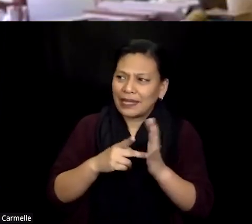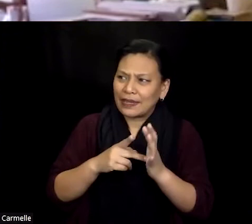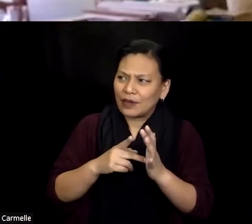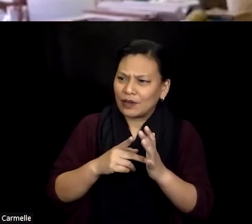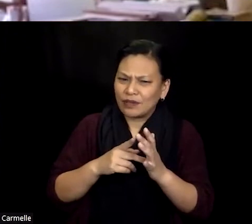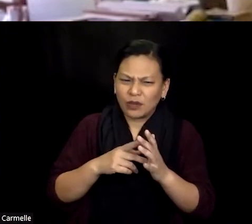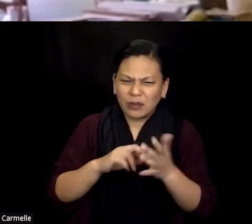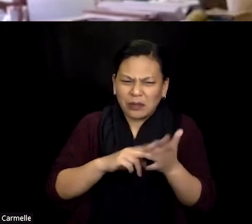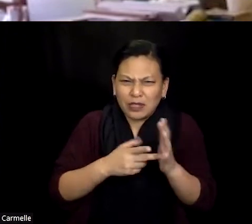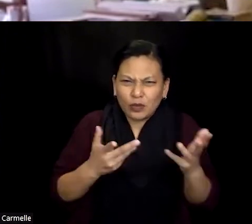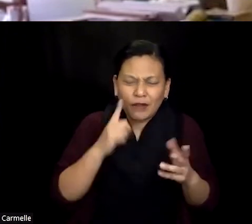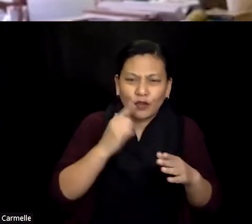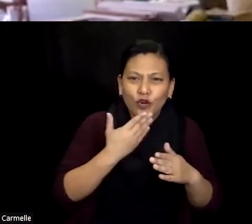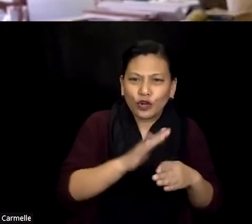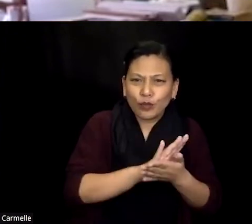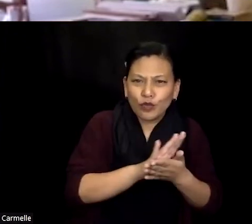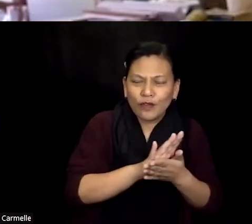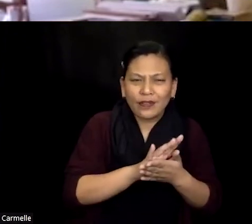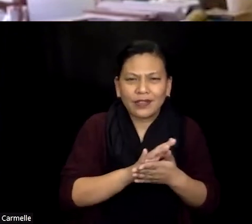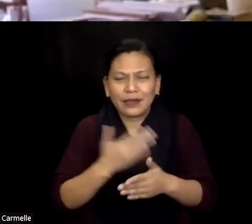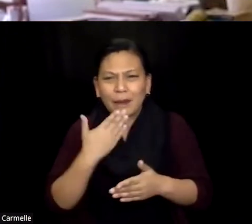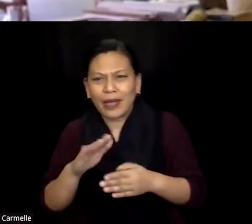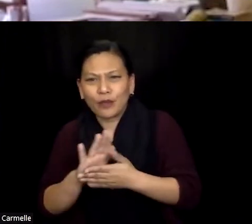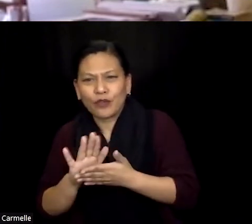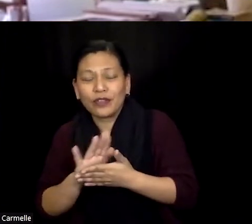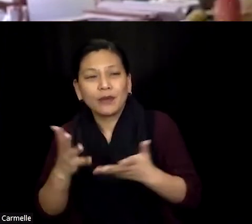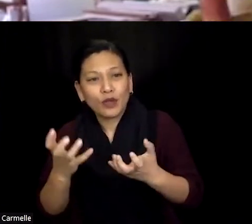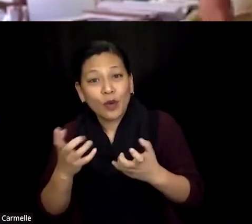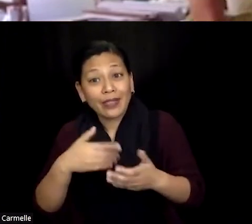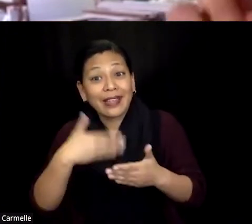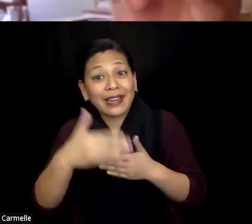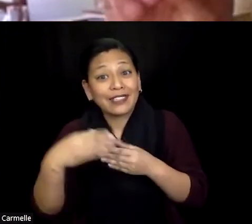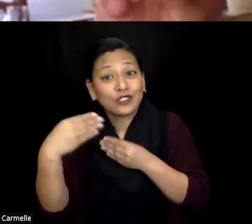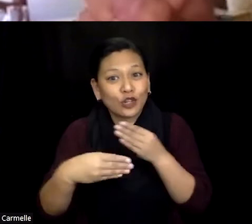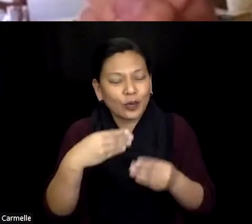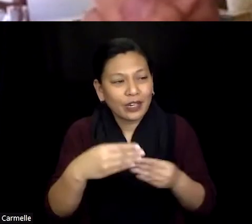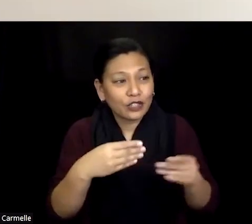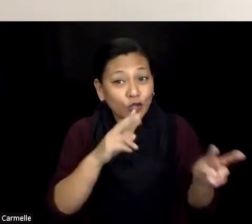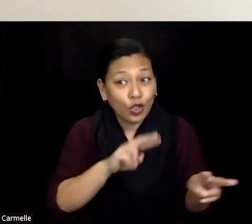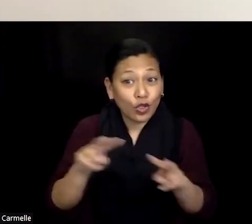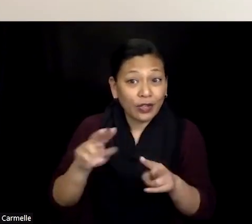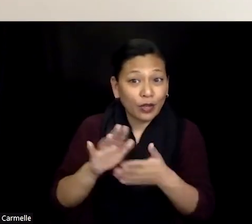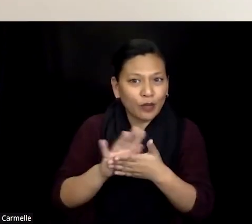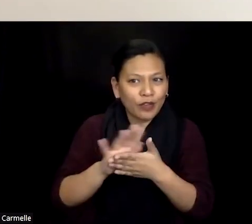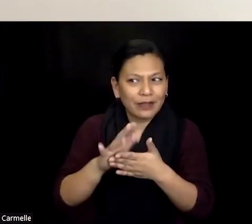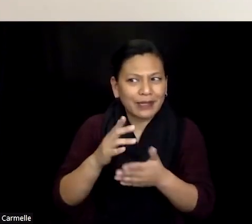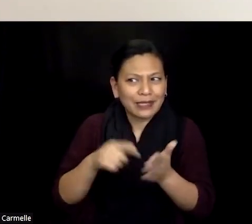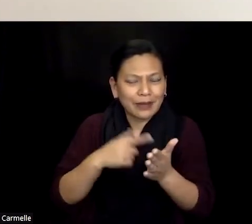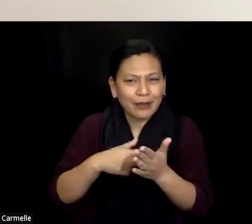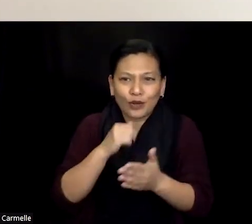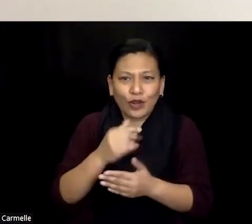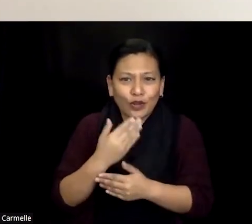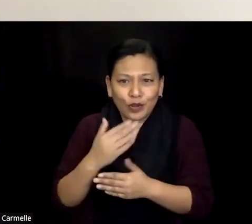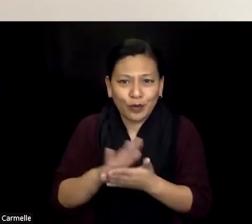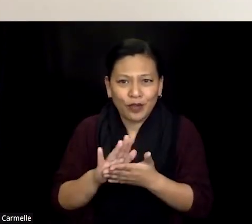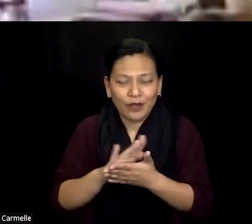of what is good movies and encouraging the next generation to look up to these movies as if they're good and they're not. And that can,